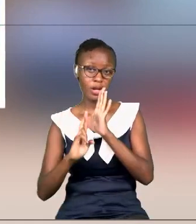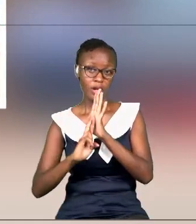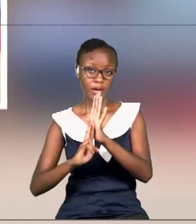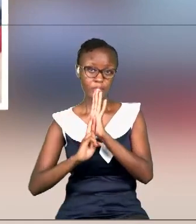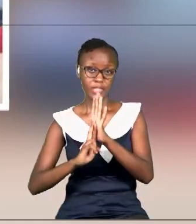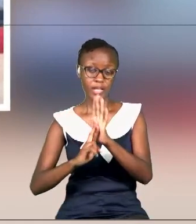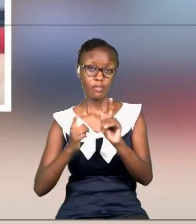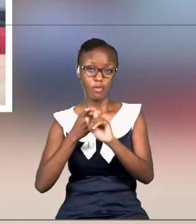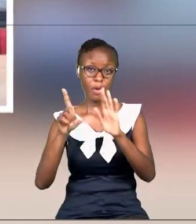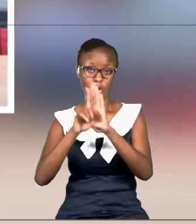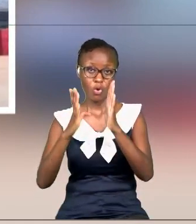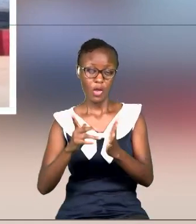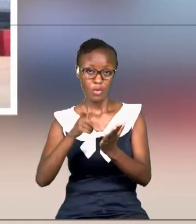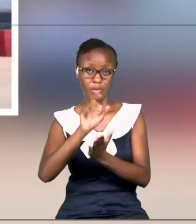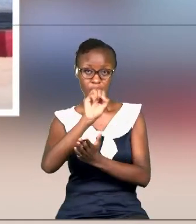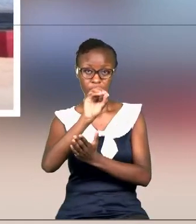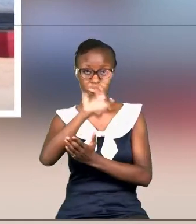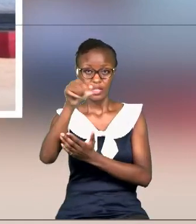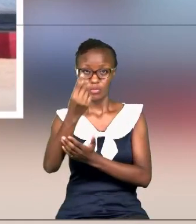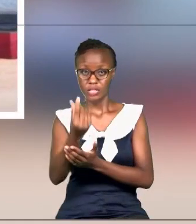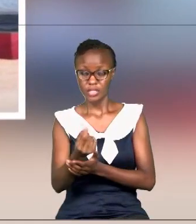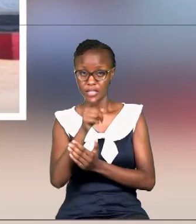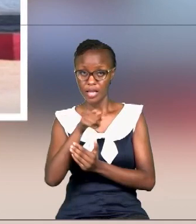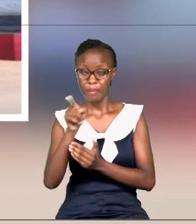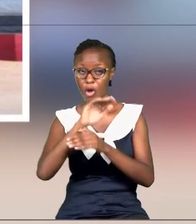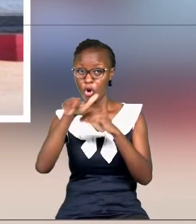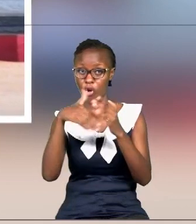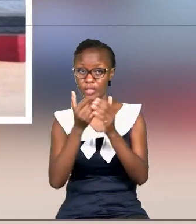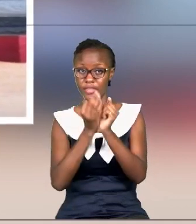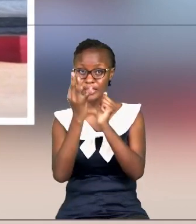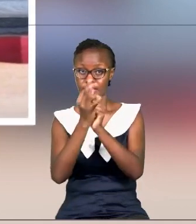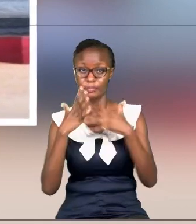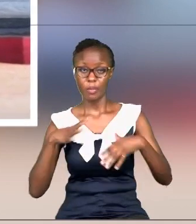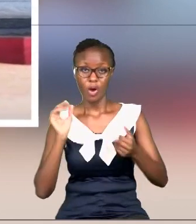by a lawyer managed to get 50,000 cash bail. The 13 individuals were arrested